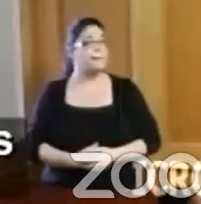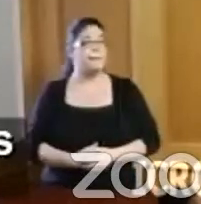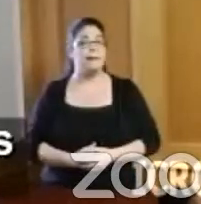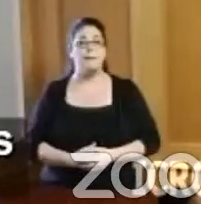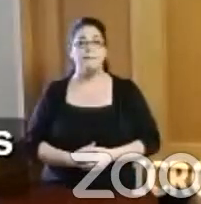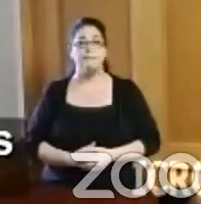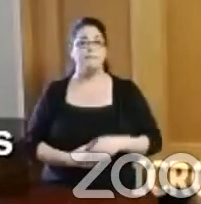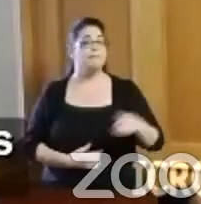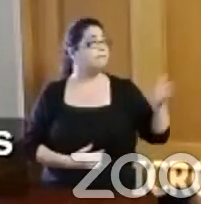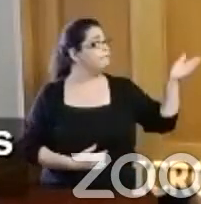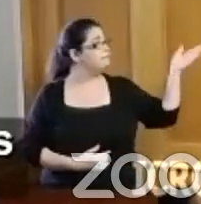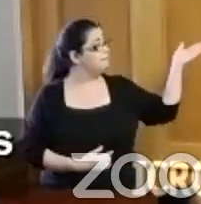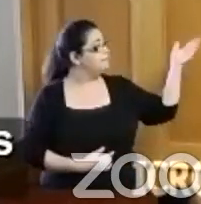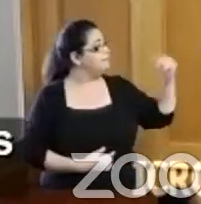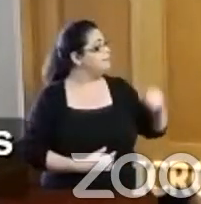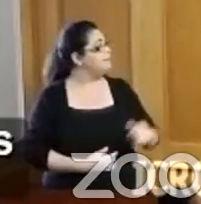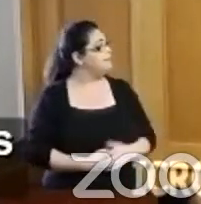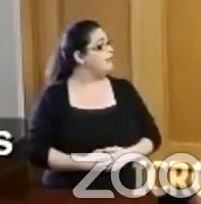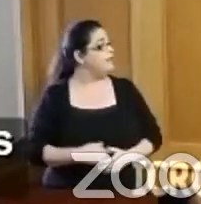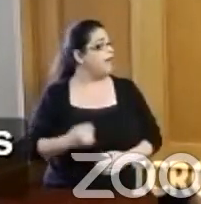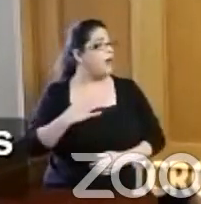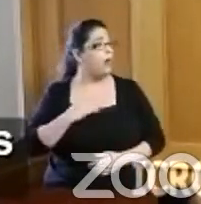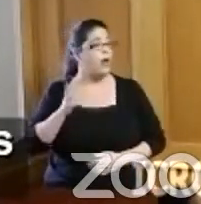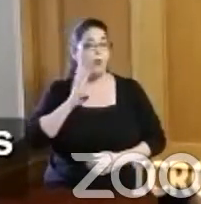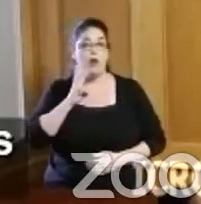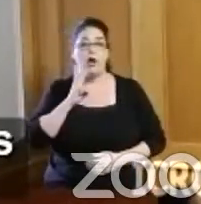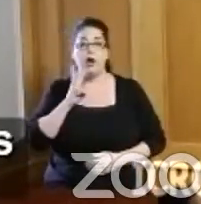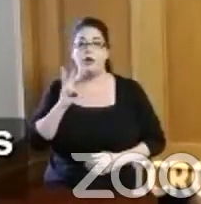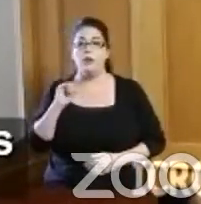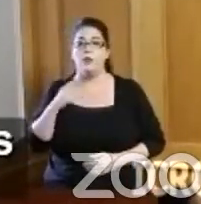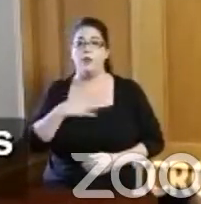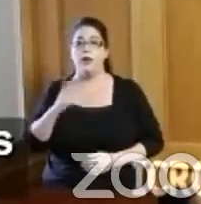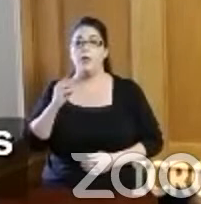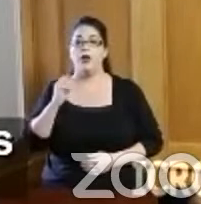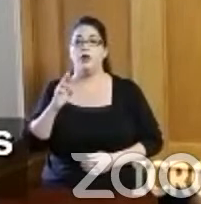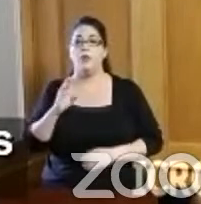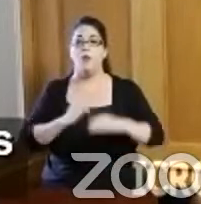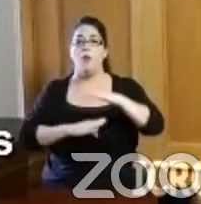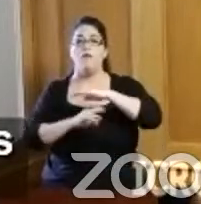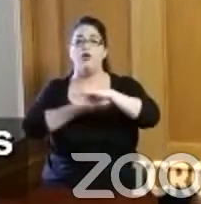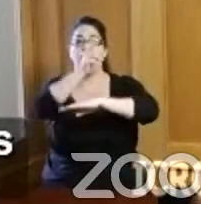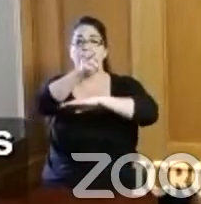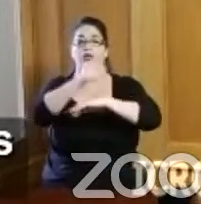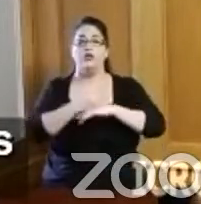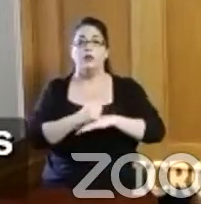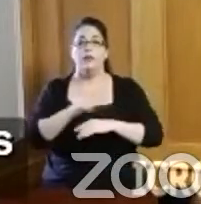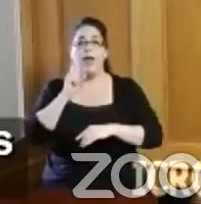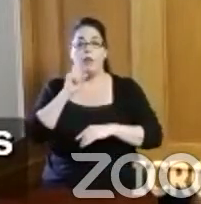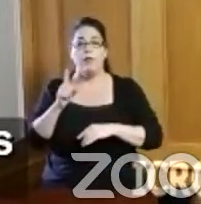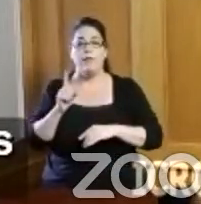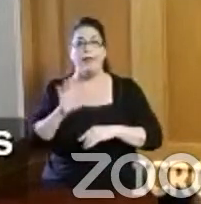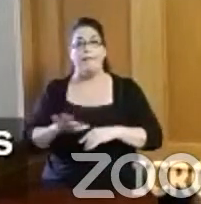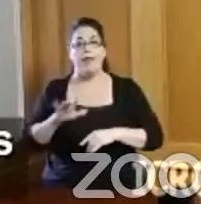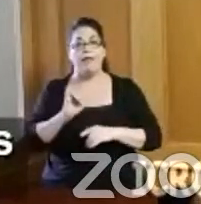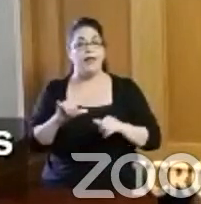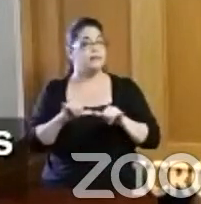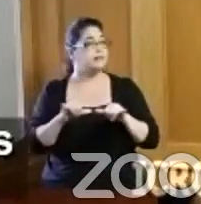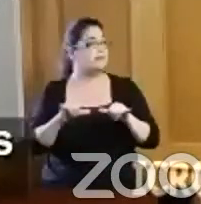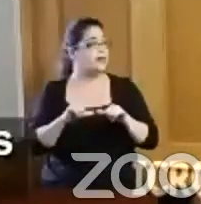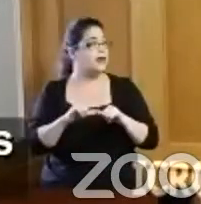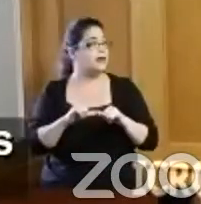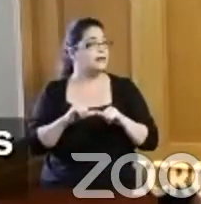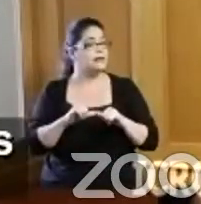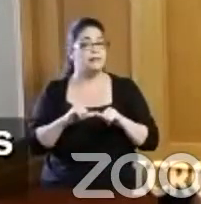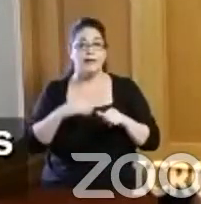This one here that's in the Miami Whitewater, and it's a prefab over-under that takes the trail about that size. And I'm betting